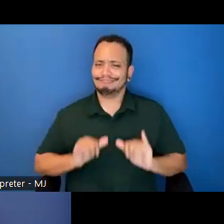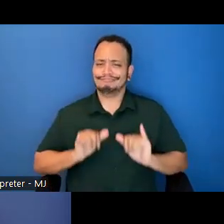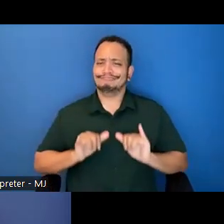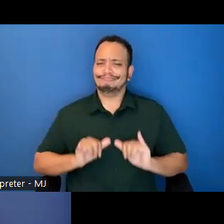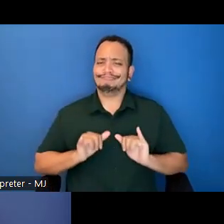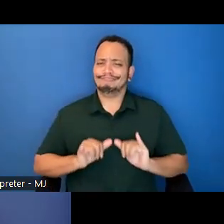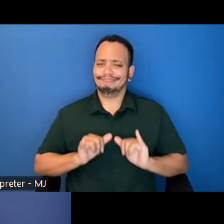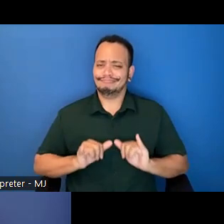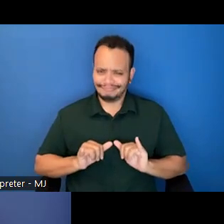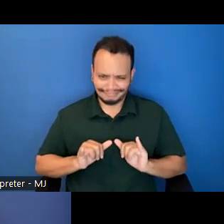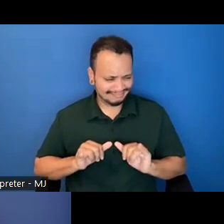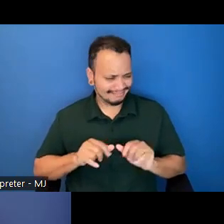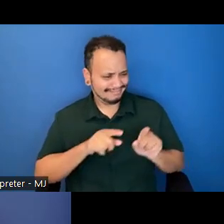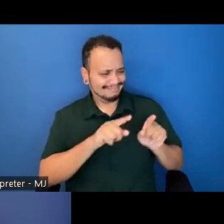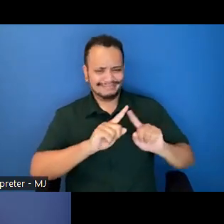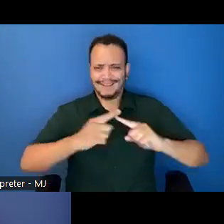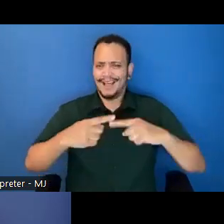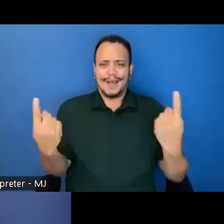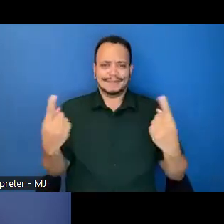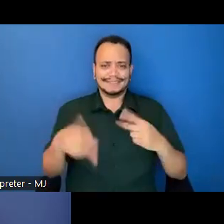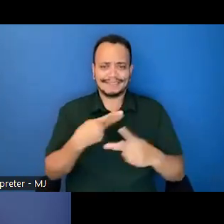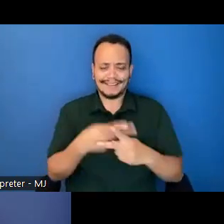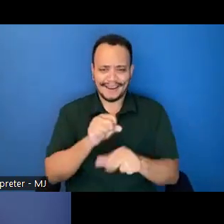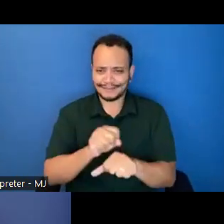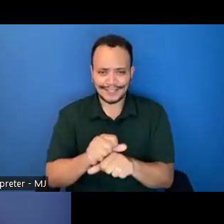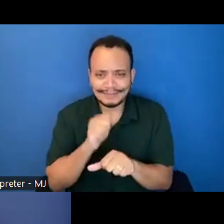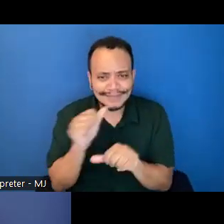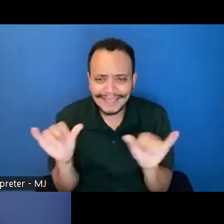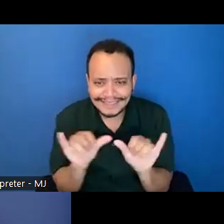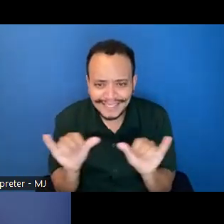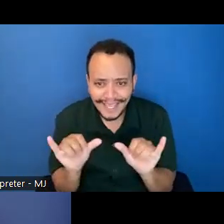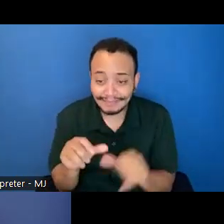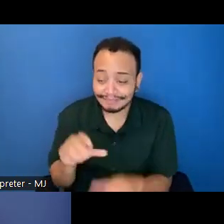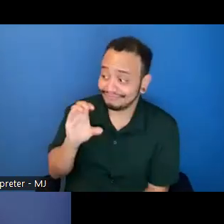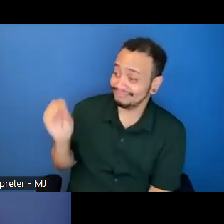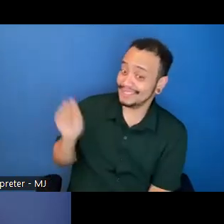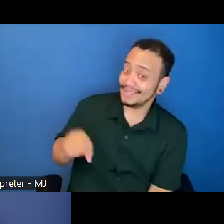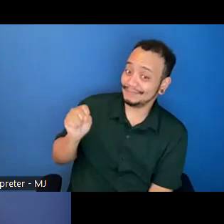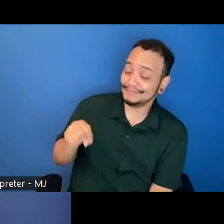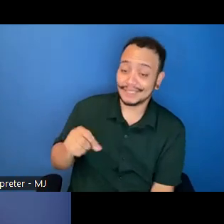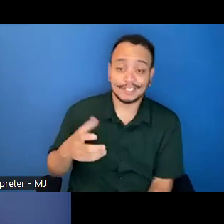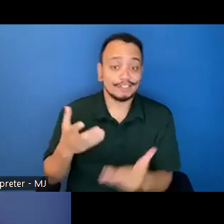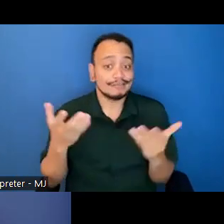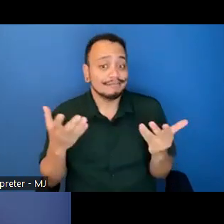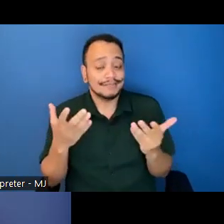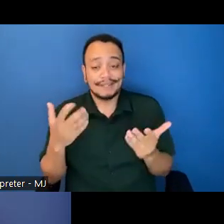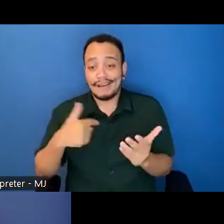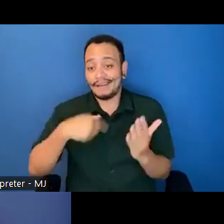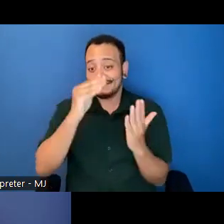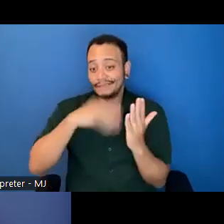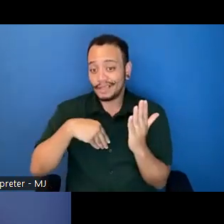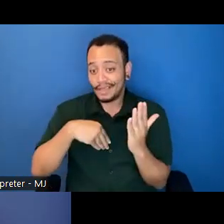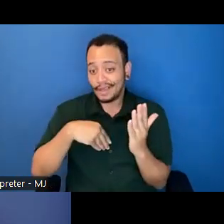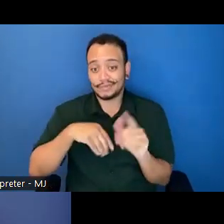similar jobs, right? But Yeah. for whatever reason, they did map me to those